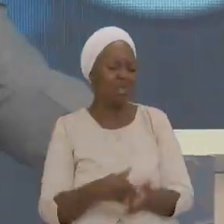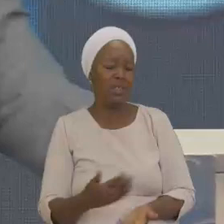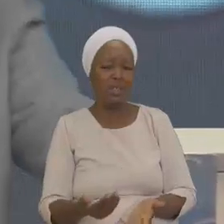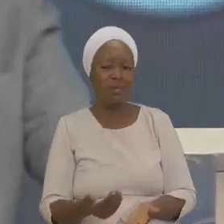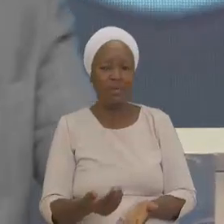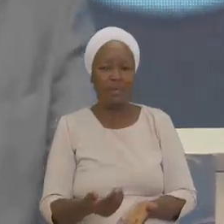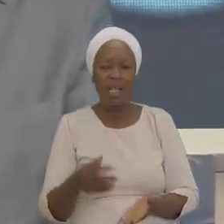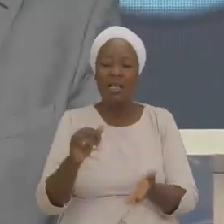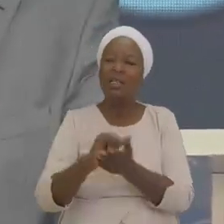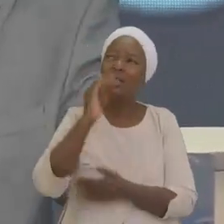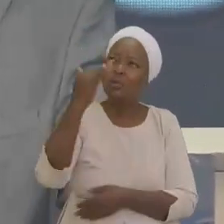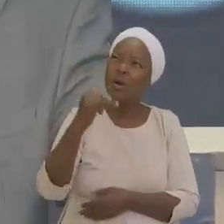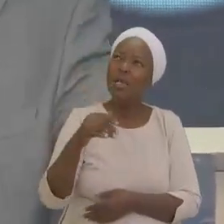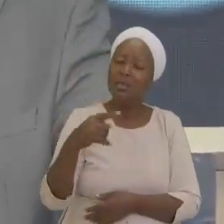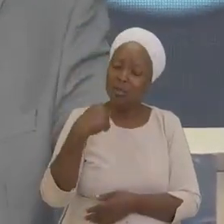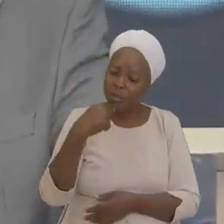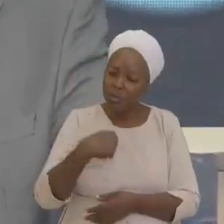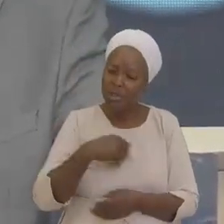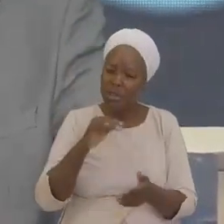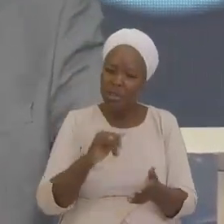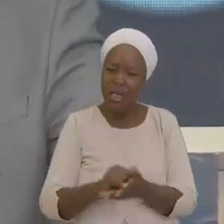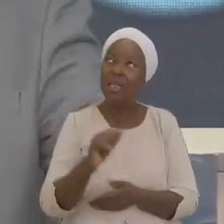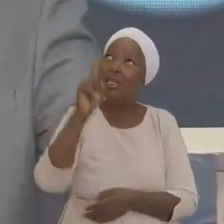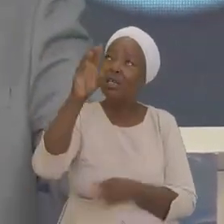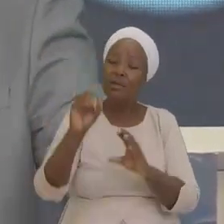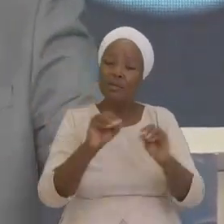That's why he said he will put his spirit in you.